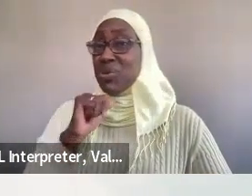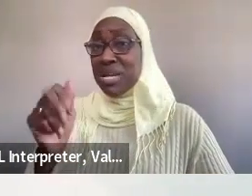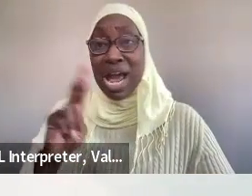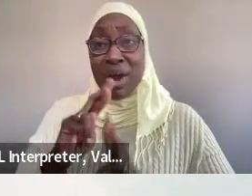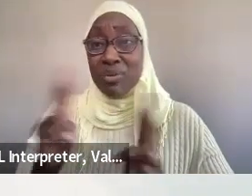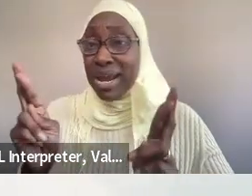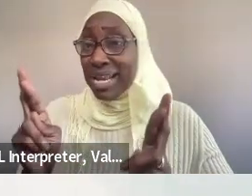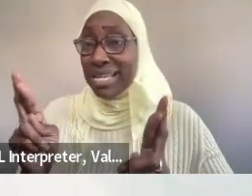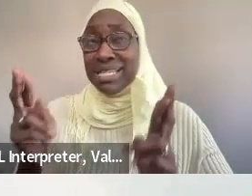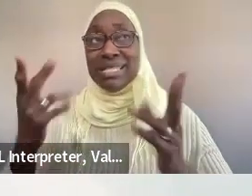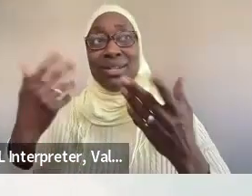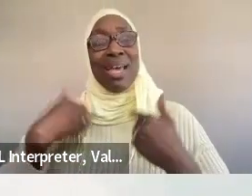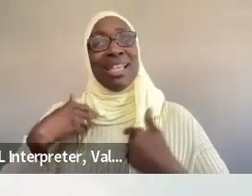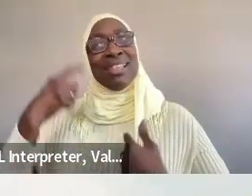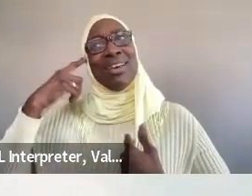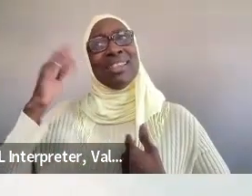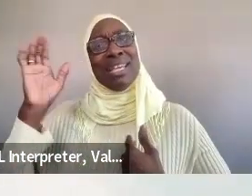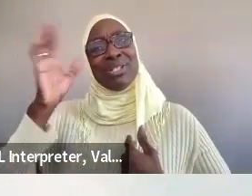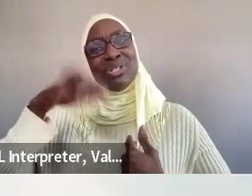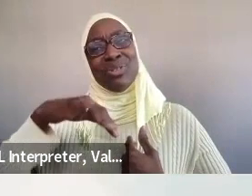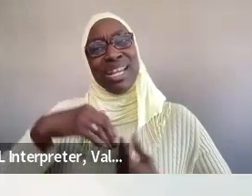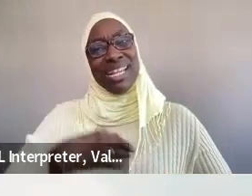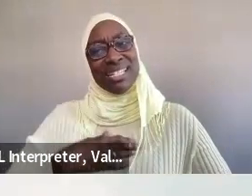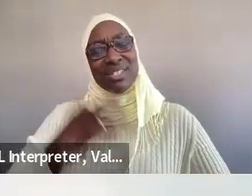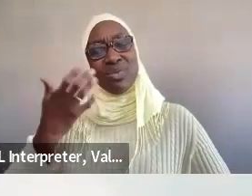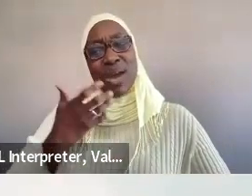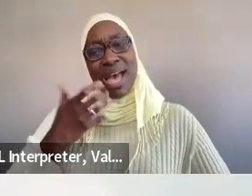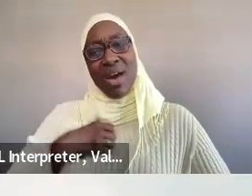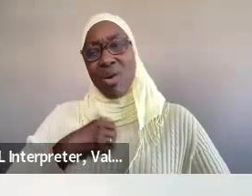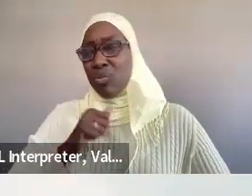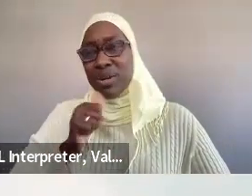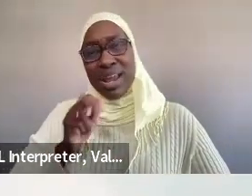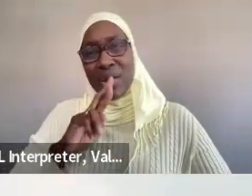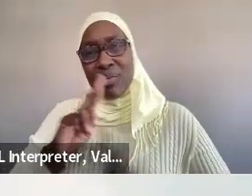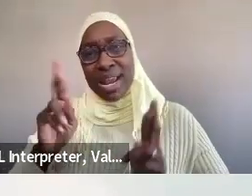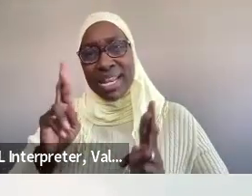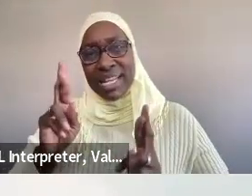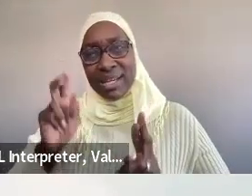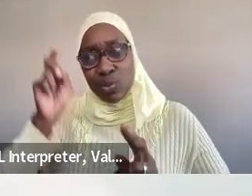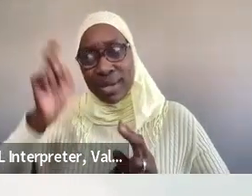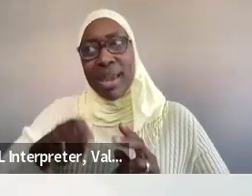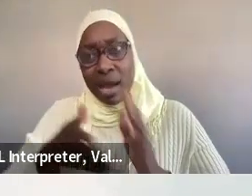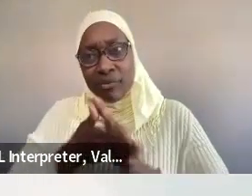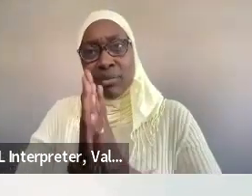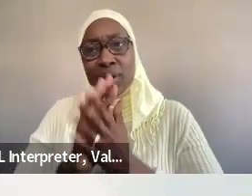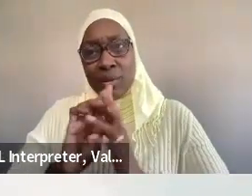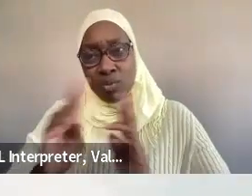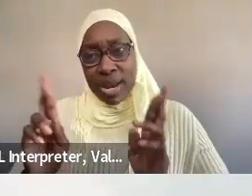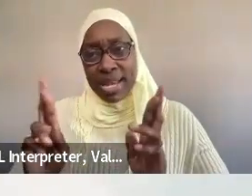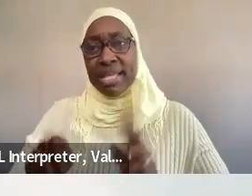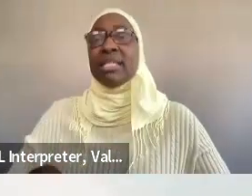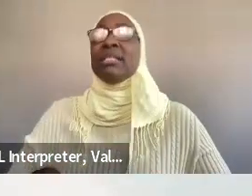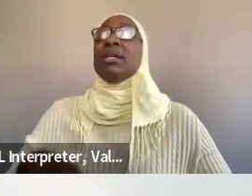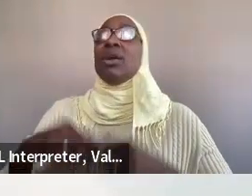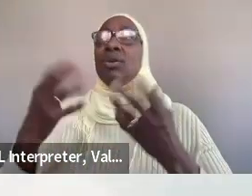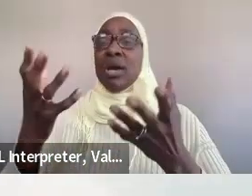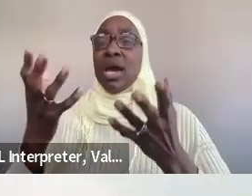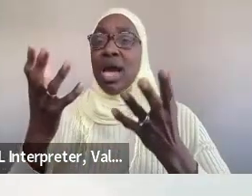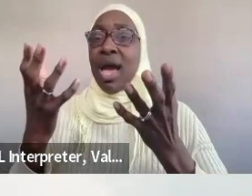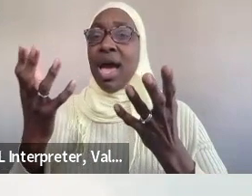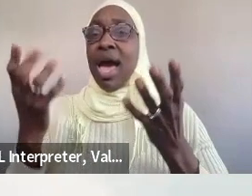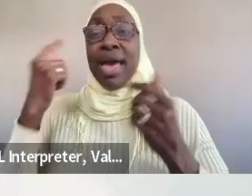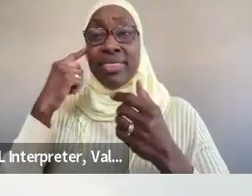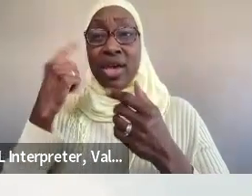disabled people to have a community, but for abled people to understand the issues and to